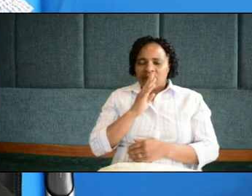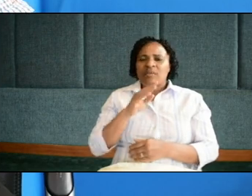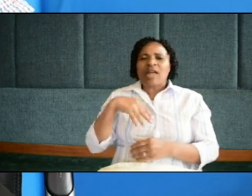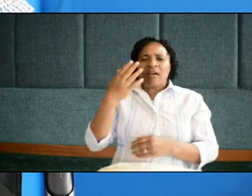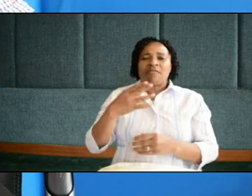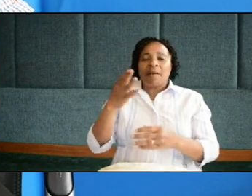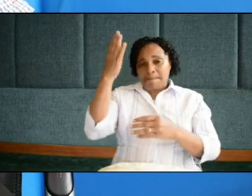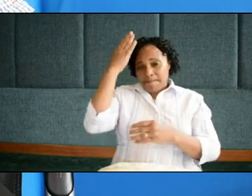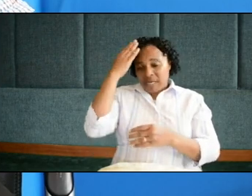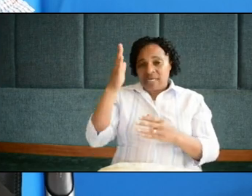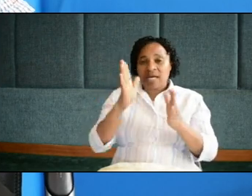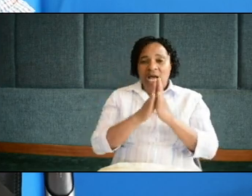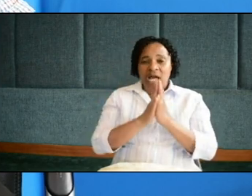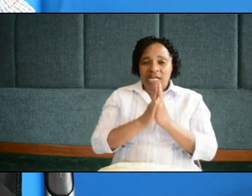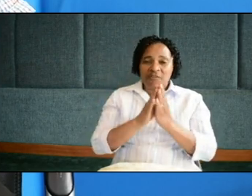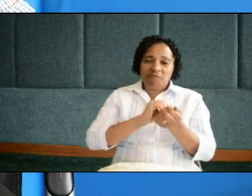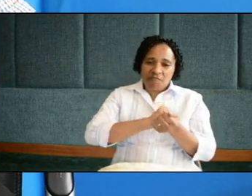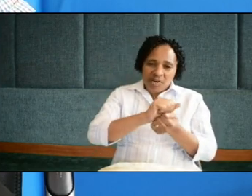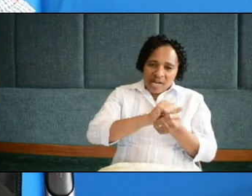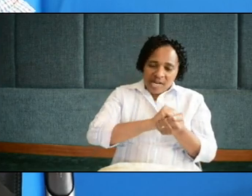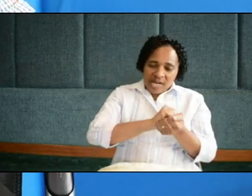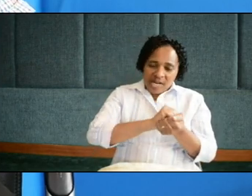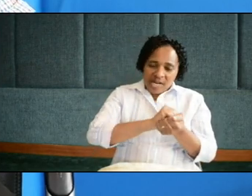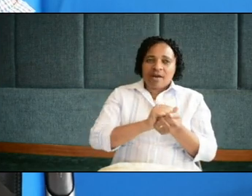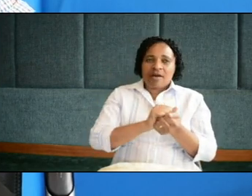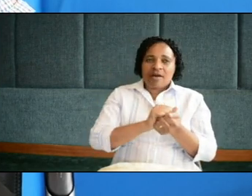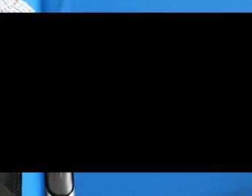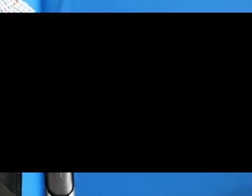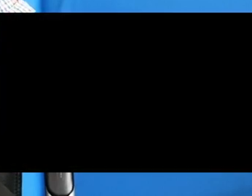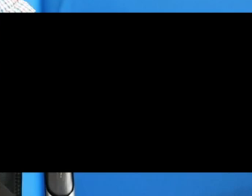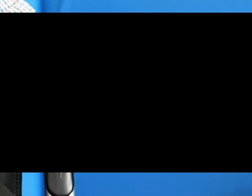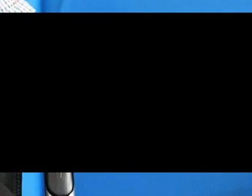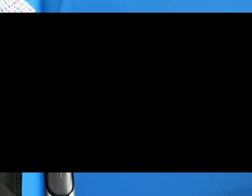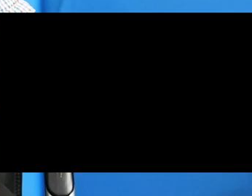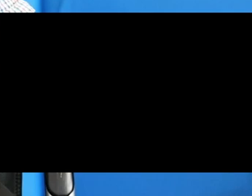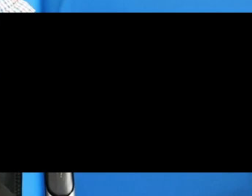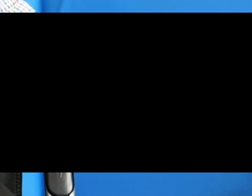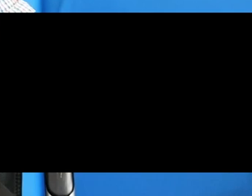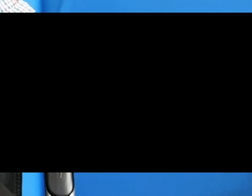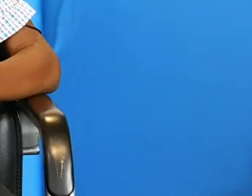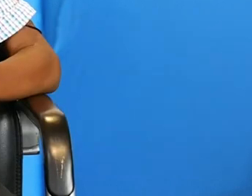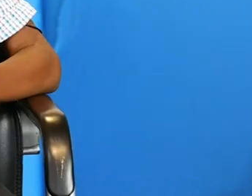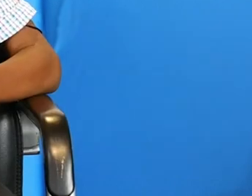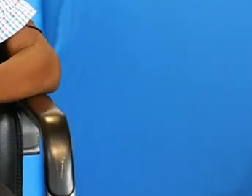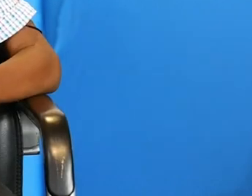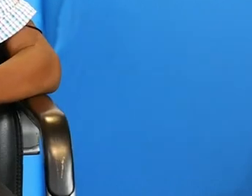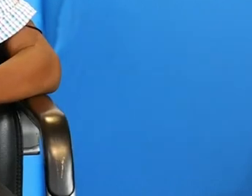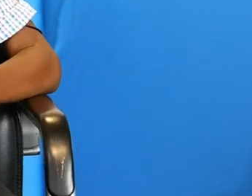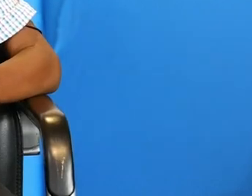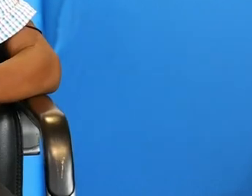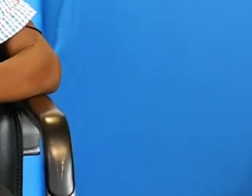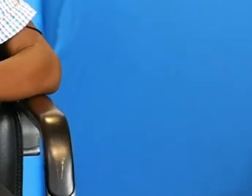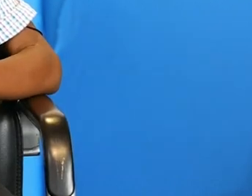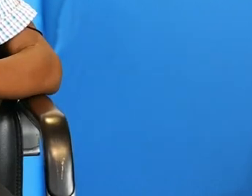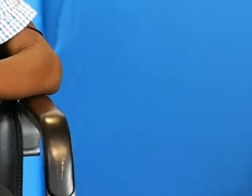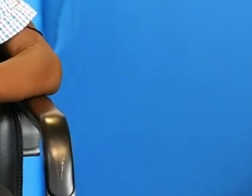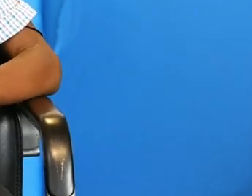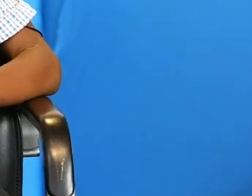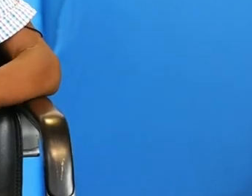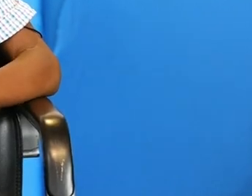Every Monday and Friday, we have an assembly where we sing the national